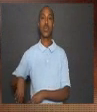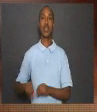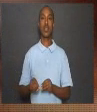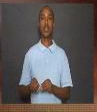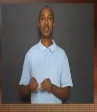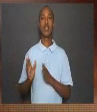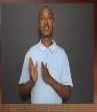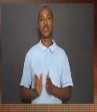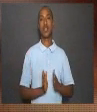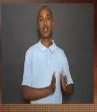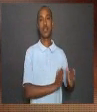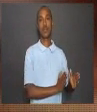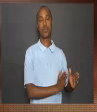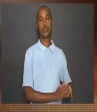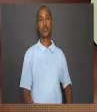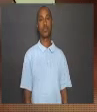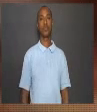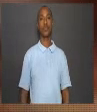Students, let's get ready.